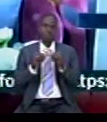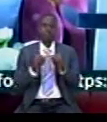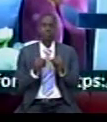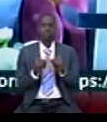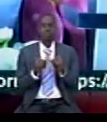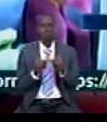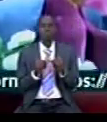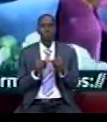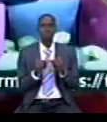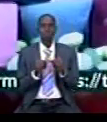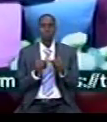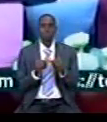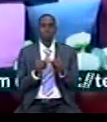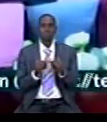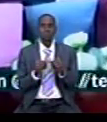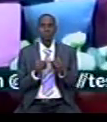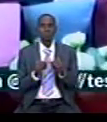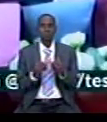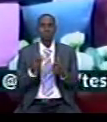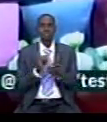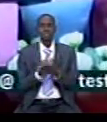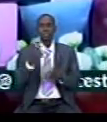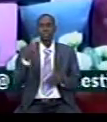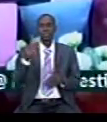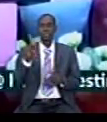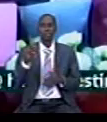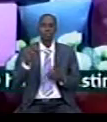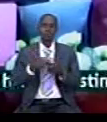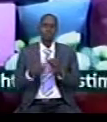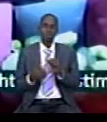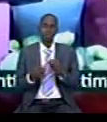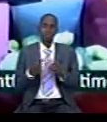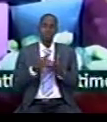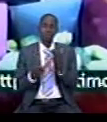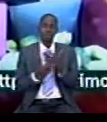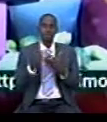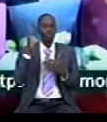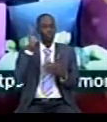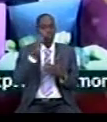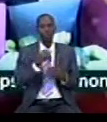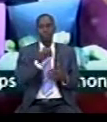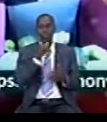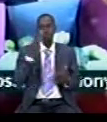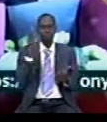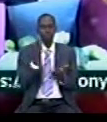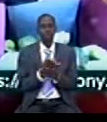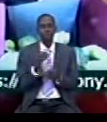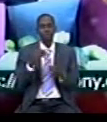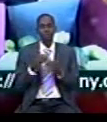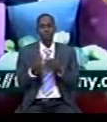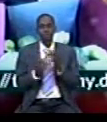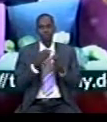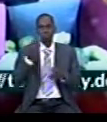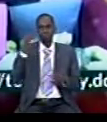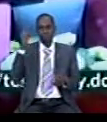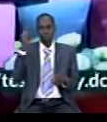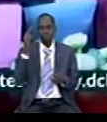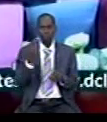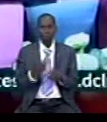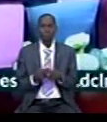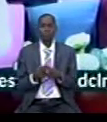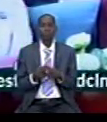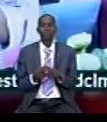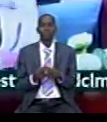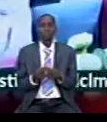No matter the powers, it will not stop. He will continue to help. God will continue to use him. In the mighty name